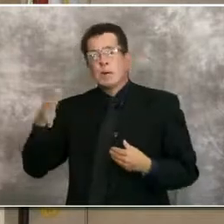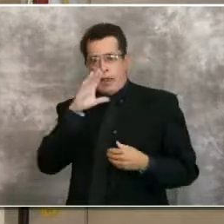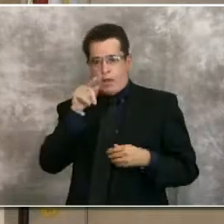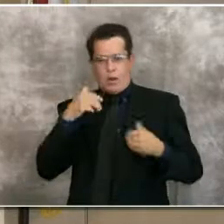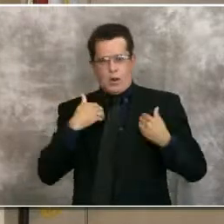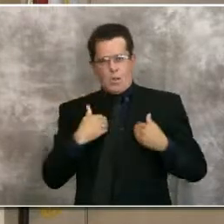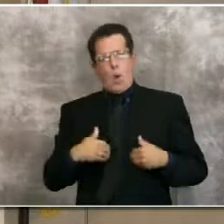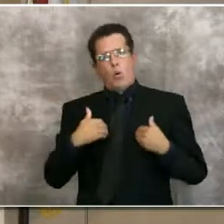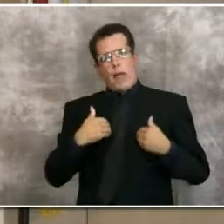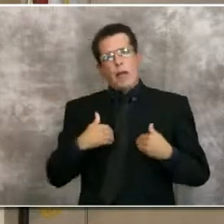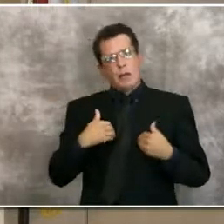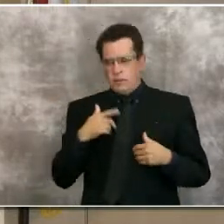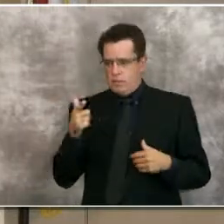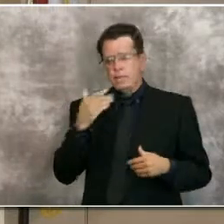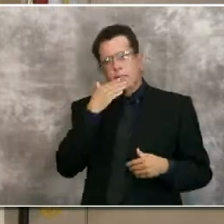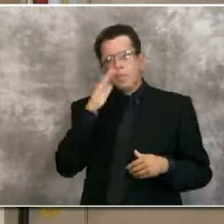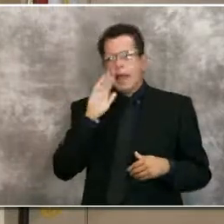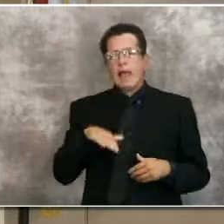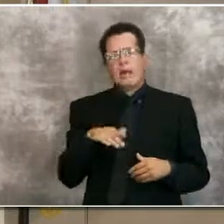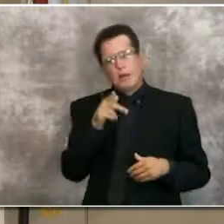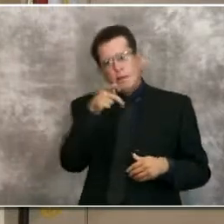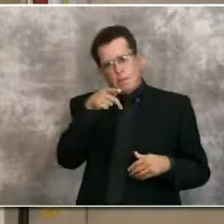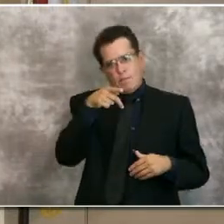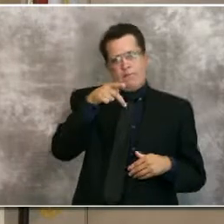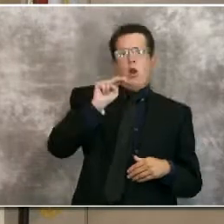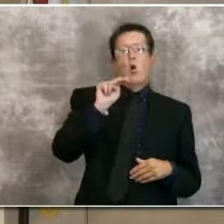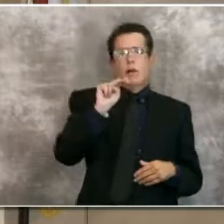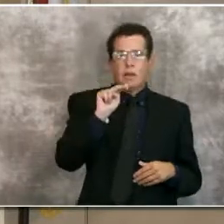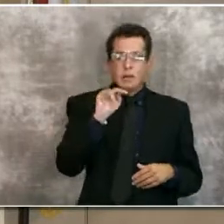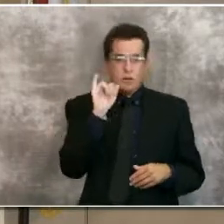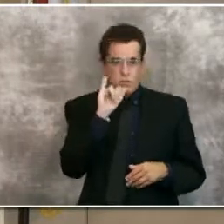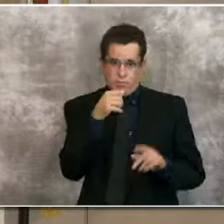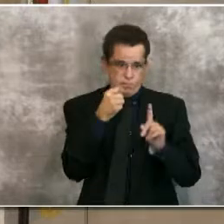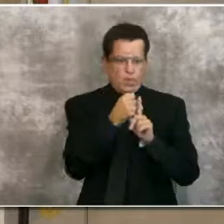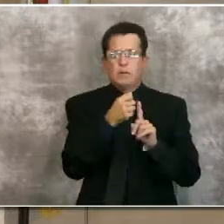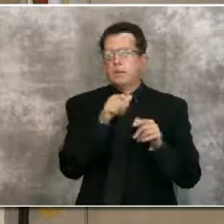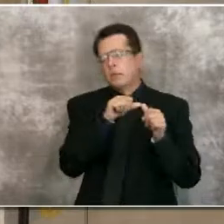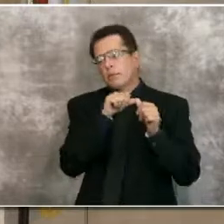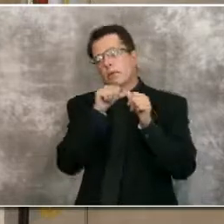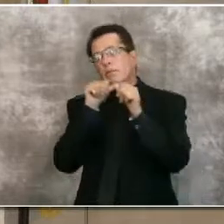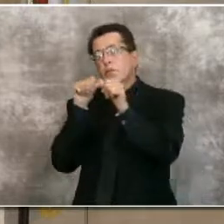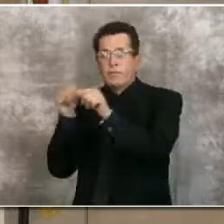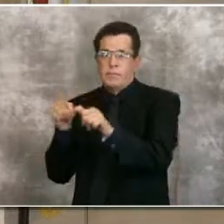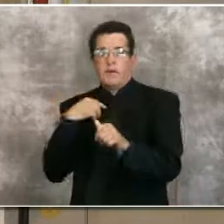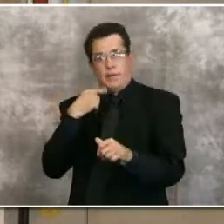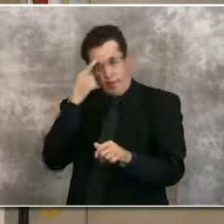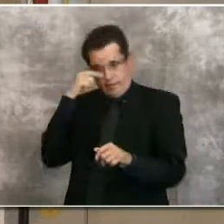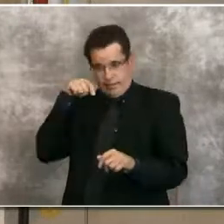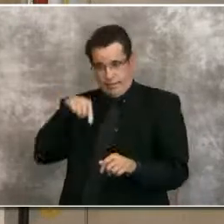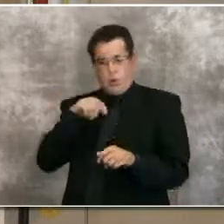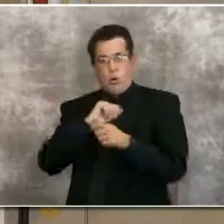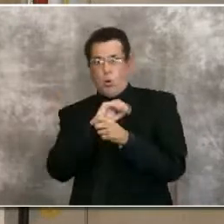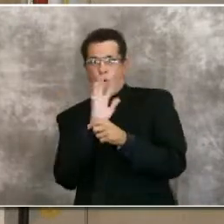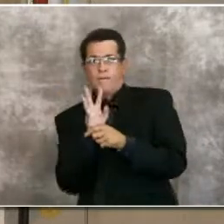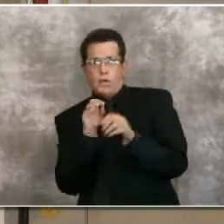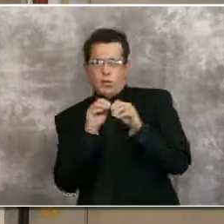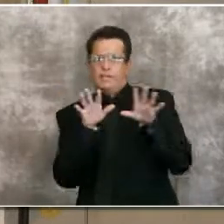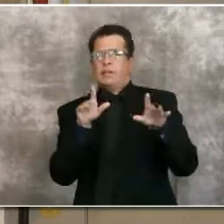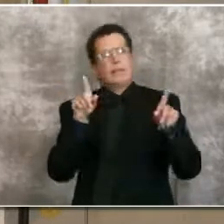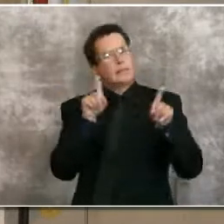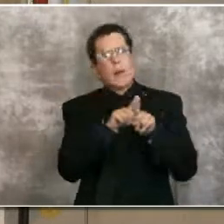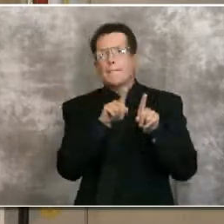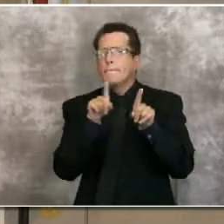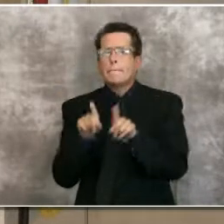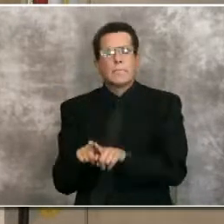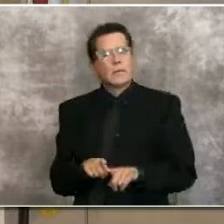pneumonia. So we think that it is likely this disease will be at least as bad at that, if not worse. The same was true of